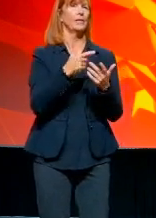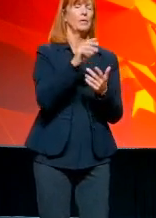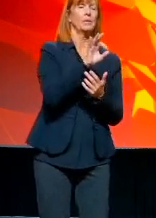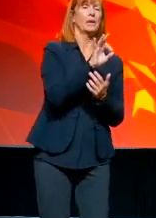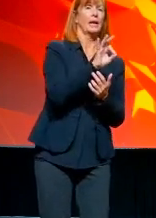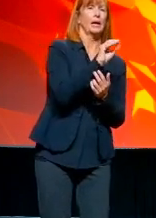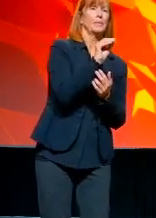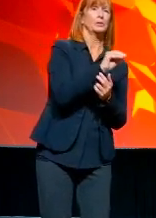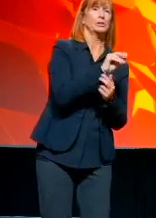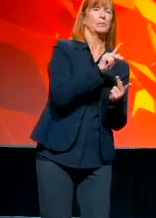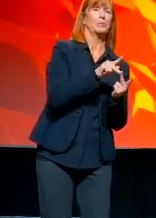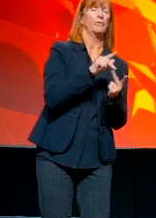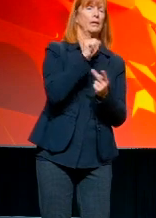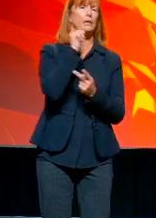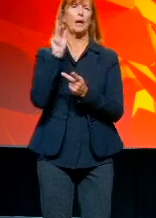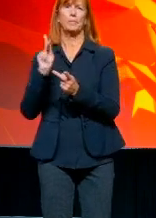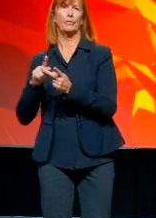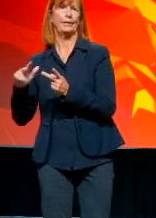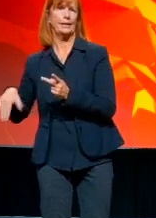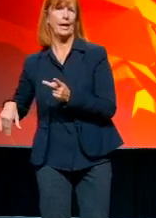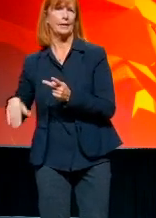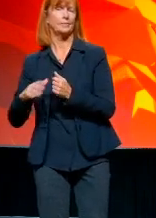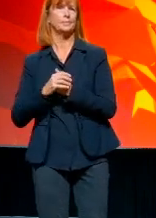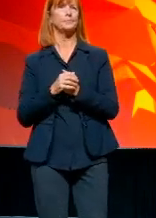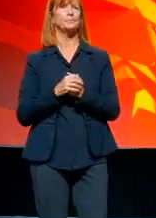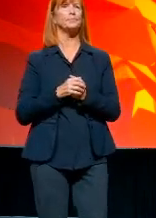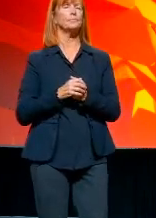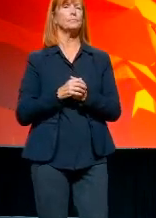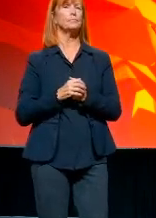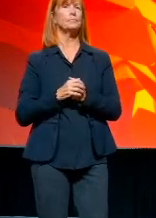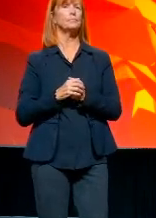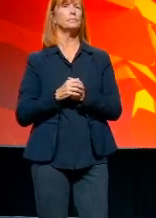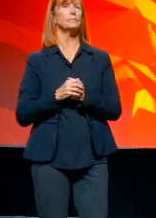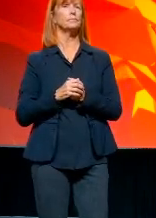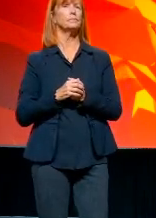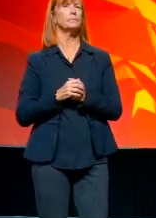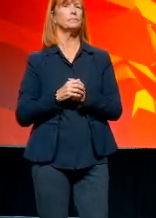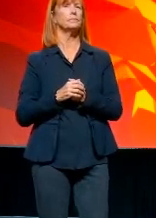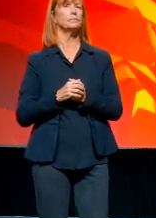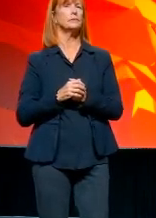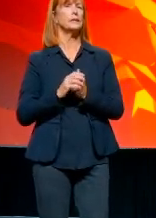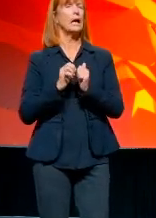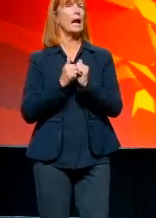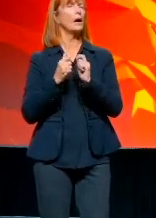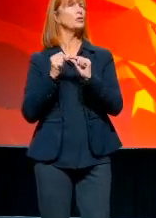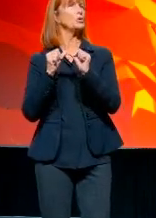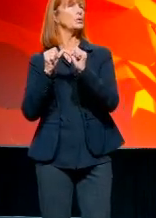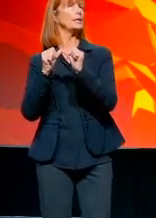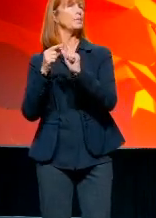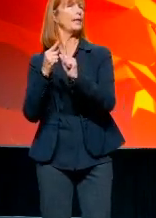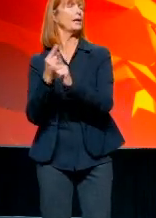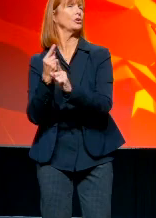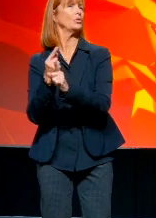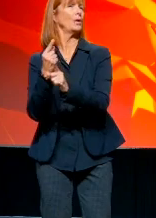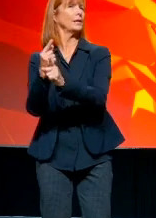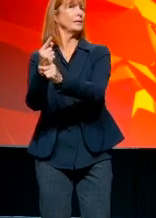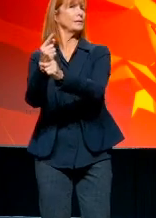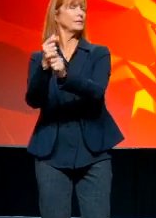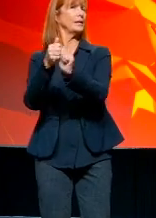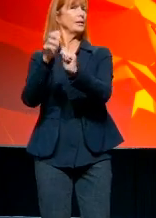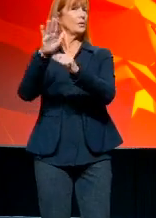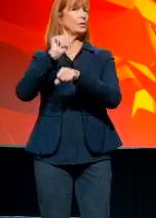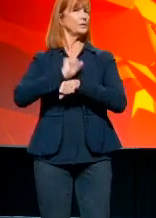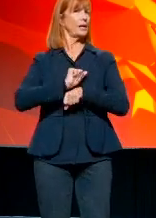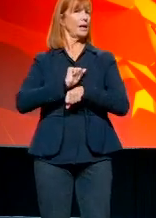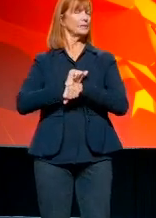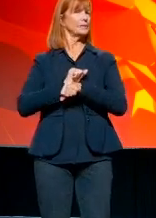perfect, it's not perfect yet. How do you guarantee that you keep the correctness in the critical tasks? And in your experience, how